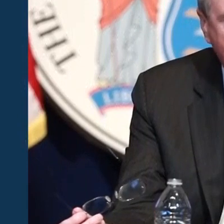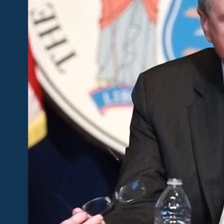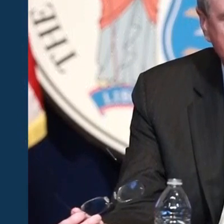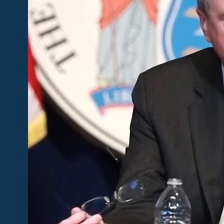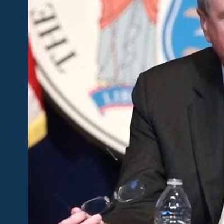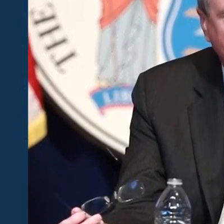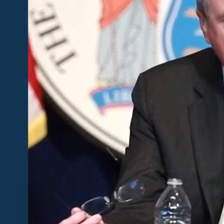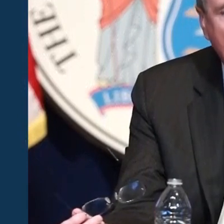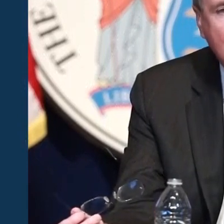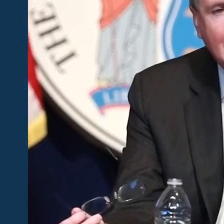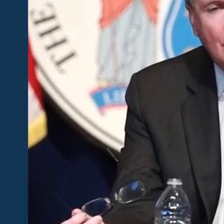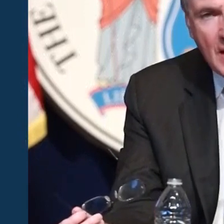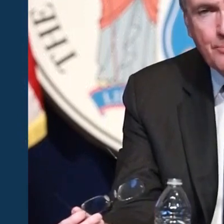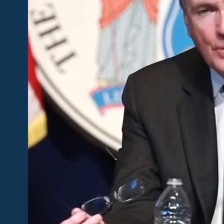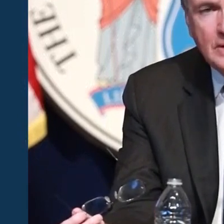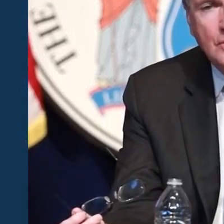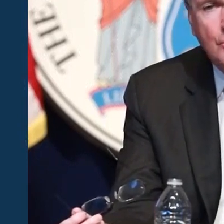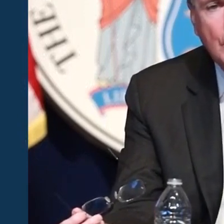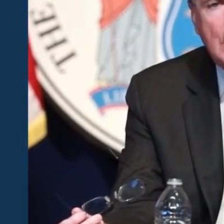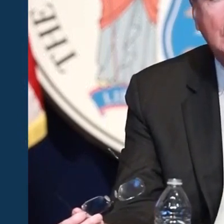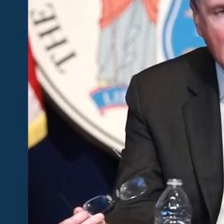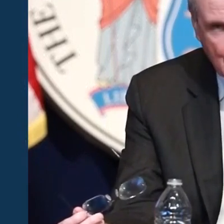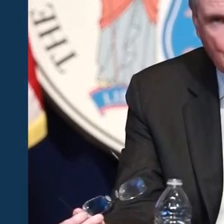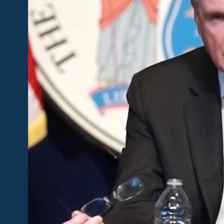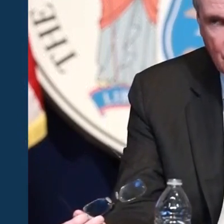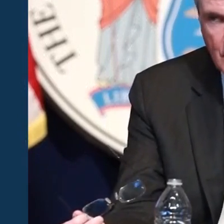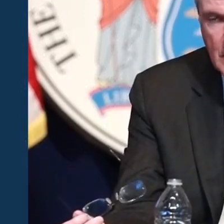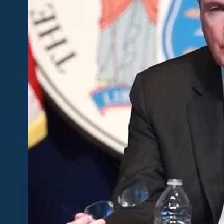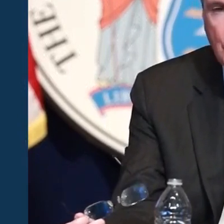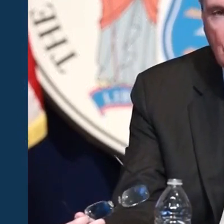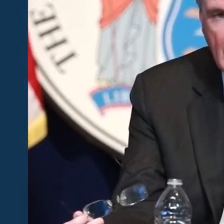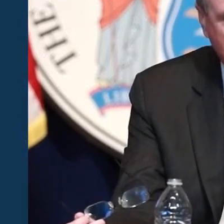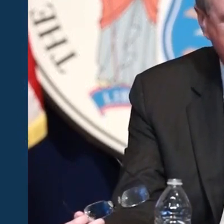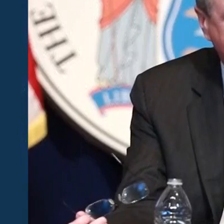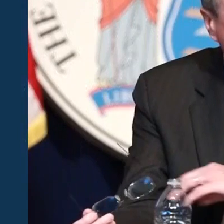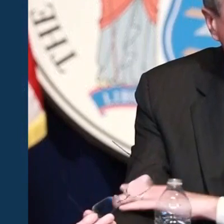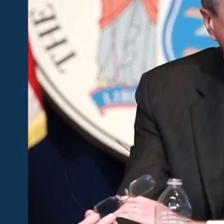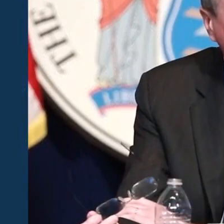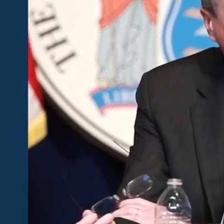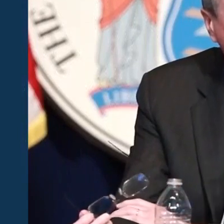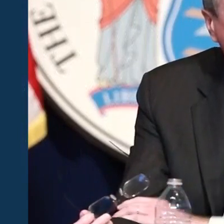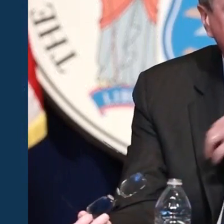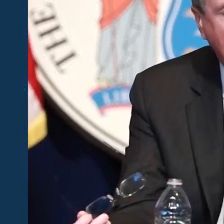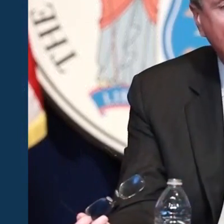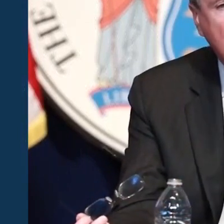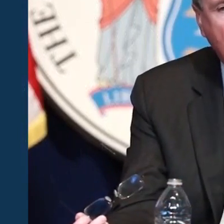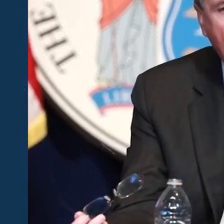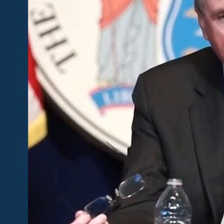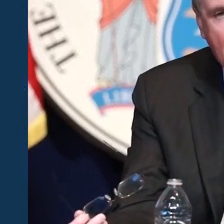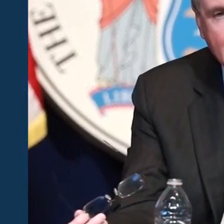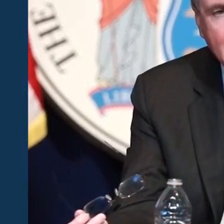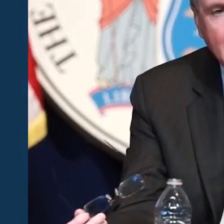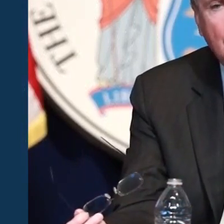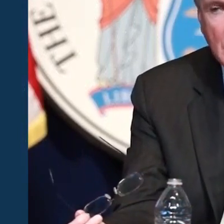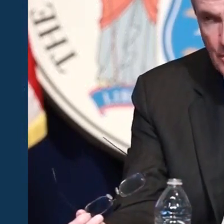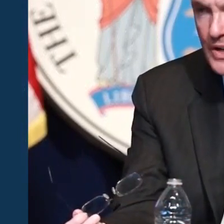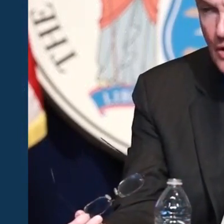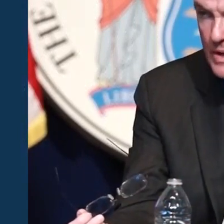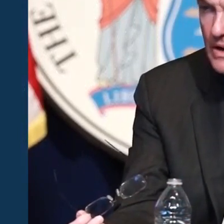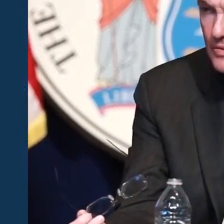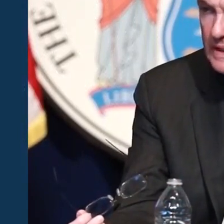no question we don't get to that point of economic recovery, of societal recovery, unless it is on the back of